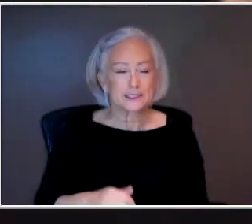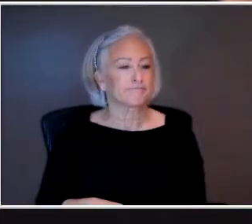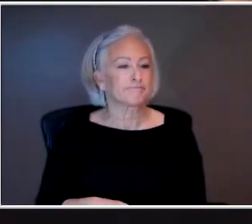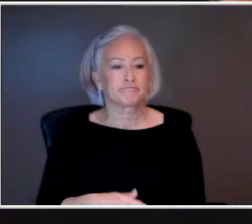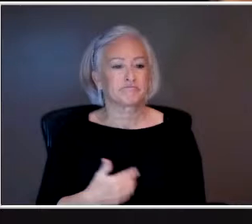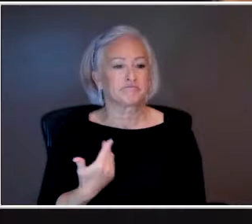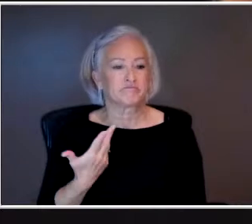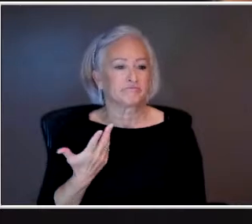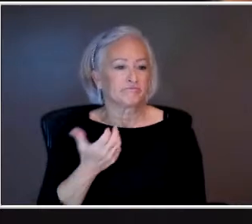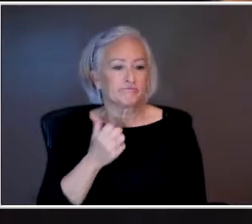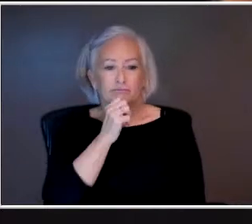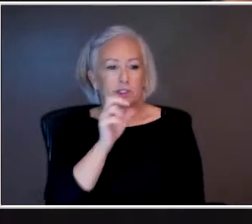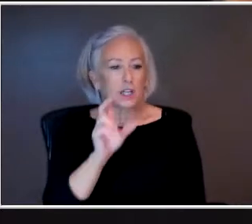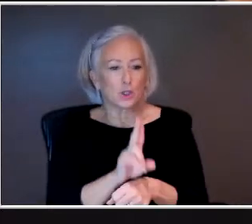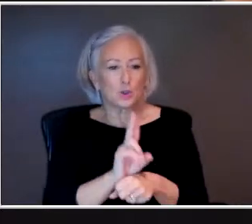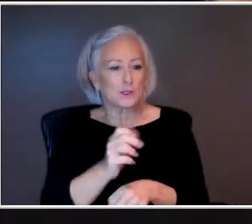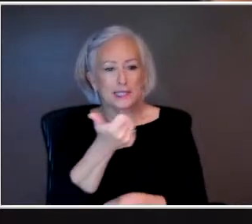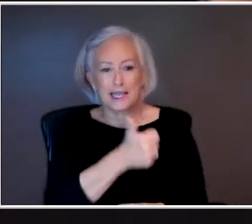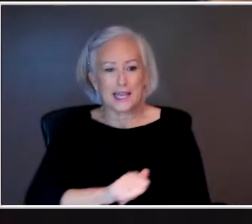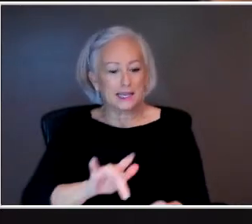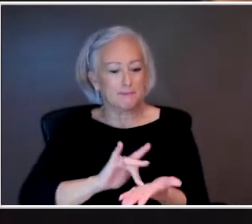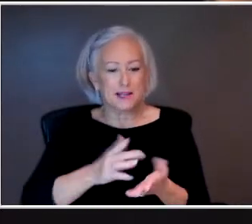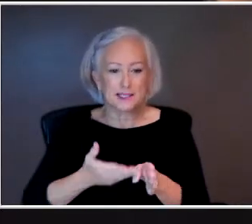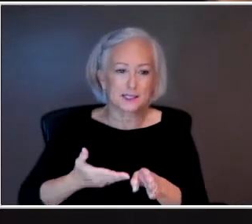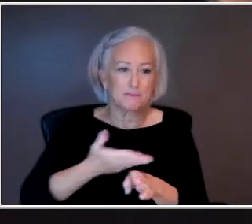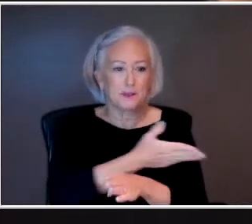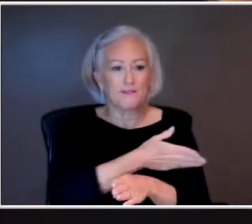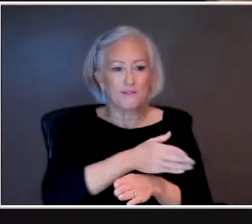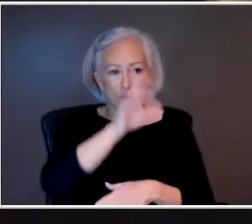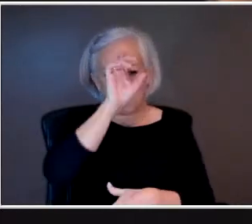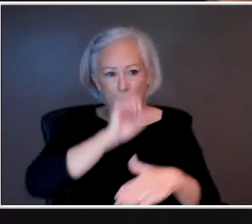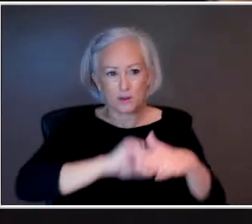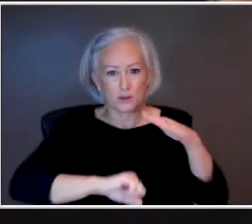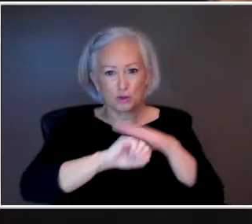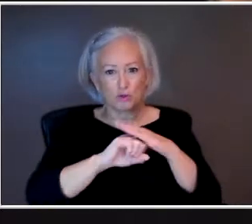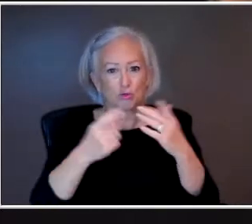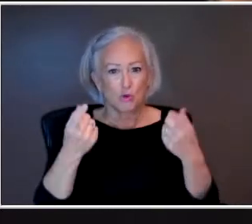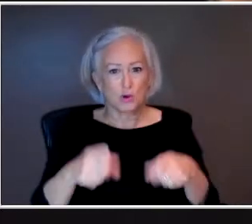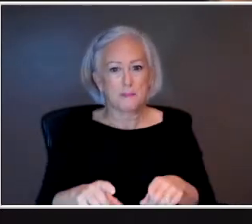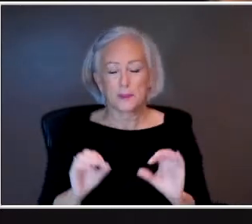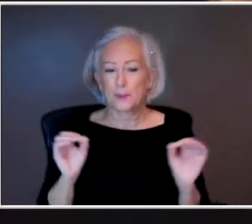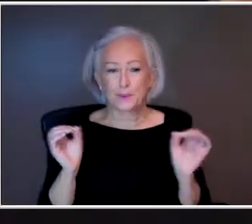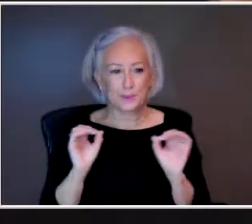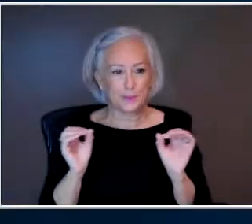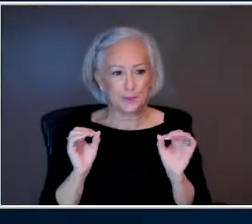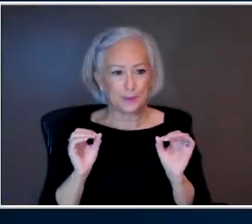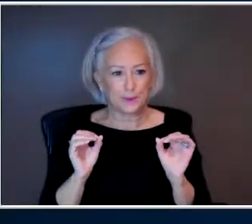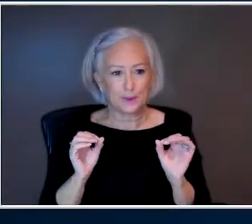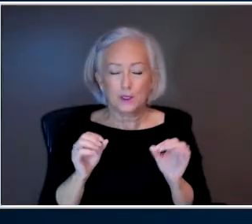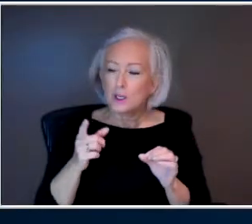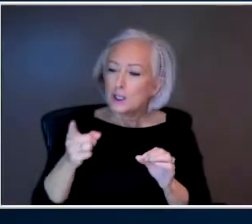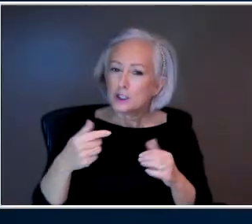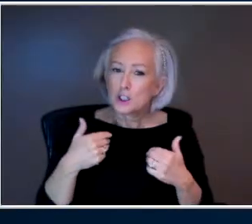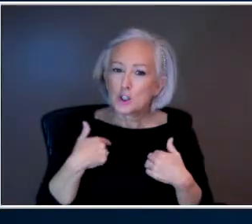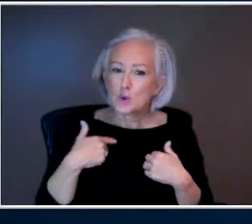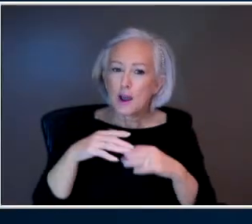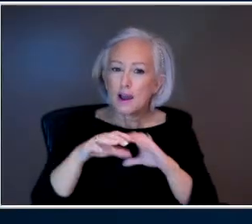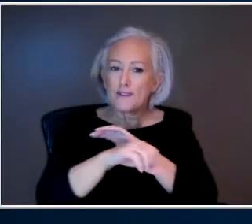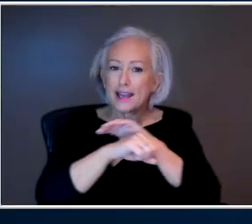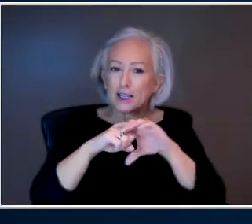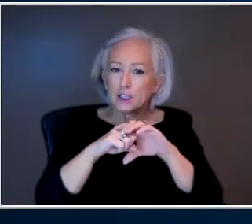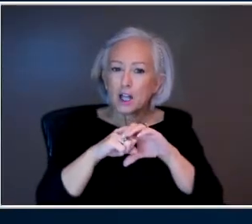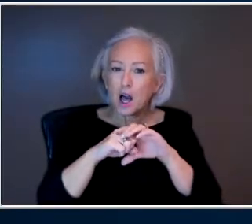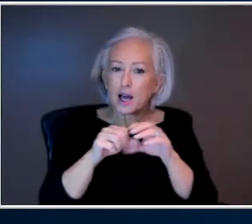any medication prior to the stroke. Nothing at all. Nothing yeah. at A all. clot busting drug? Was there anything that